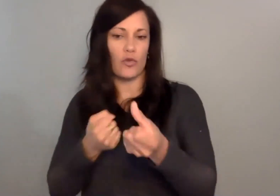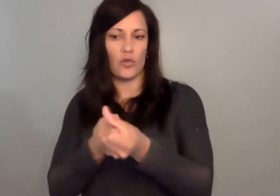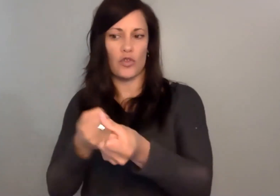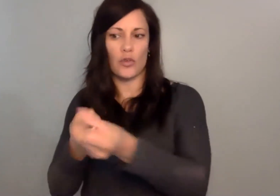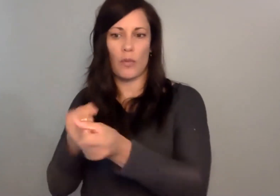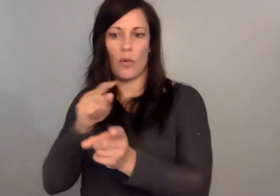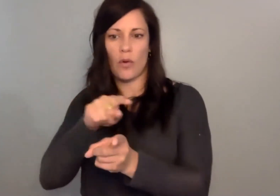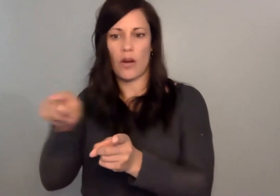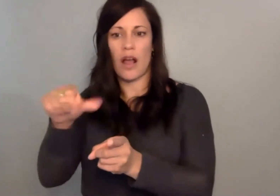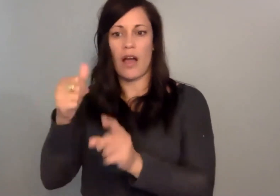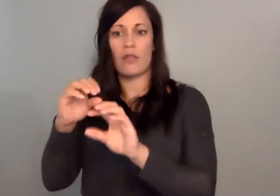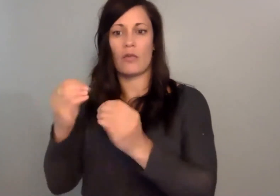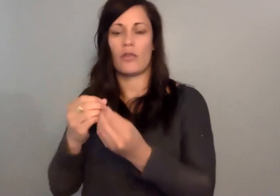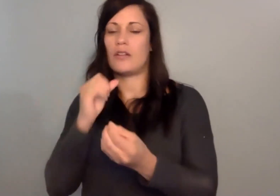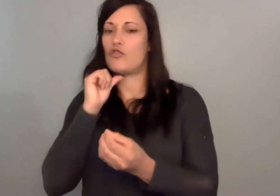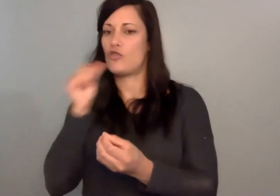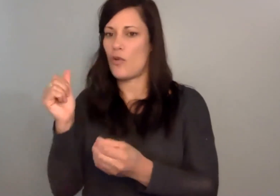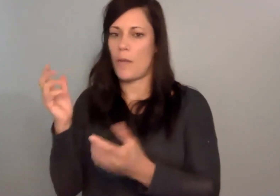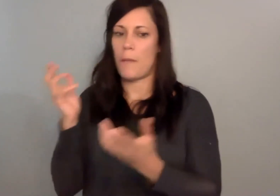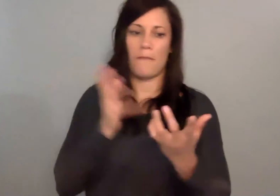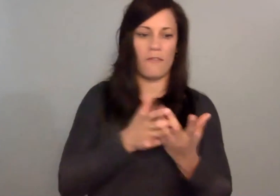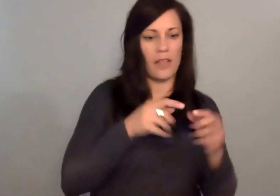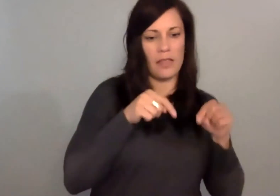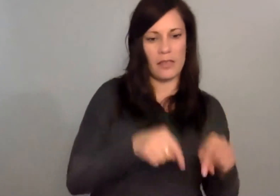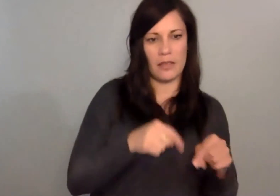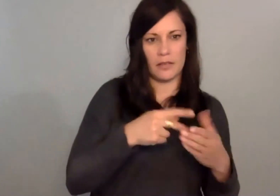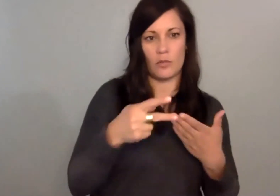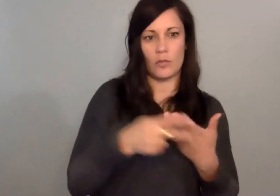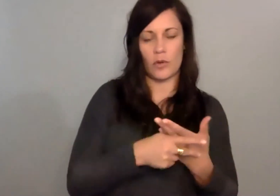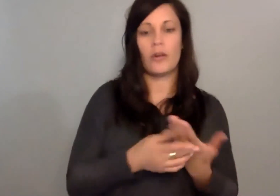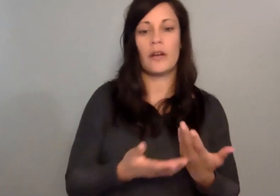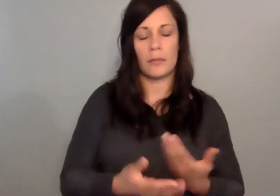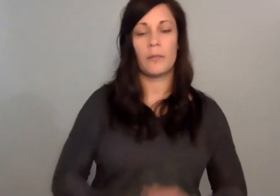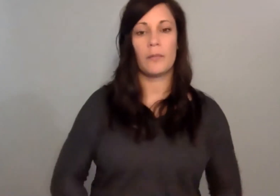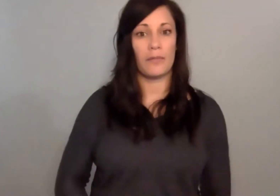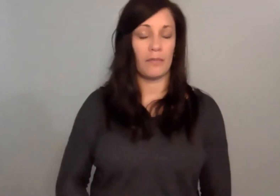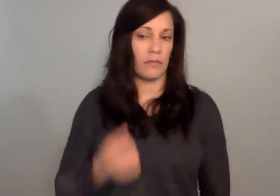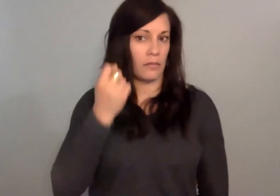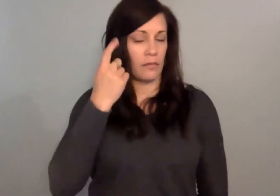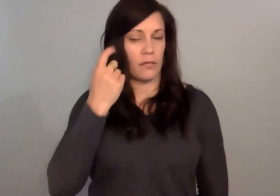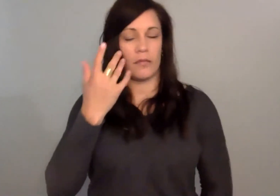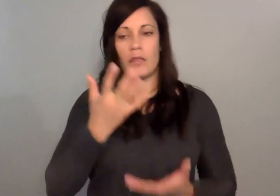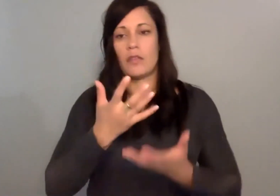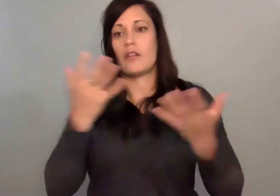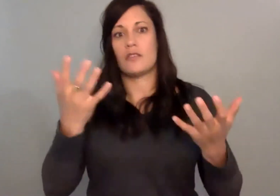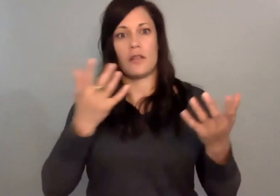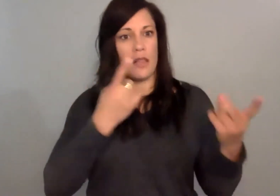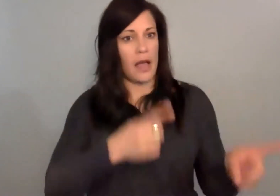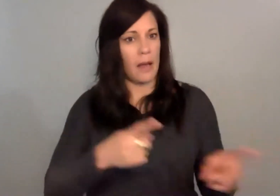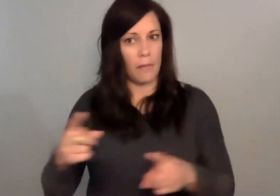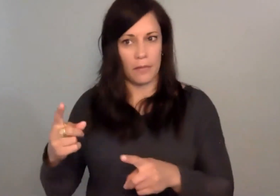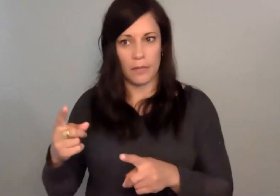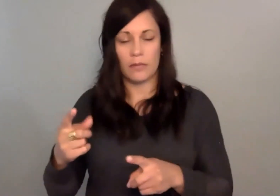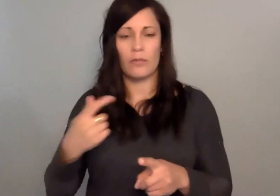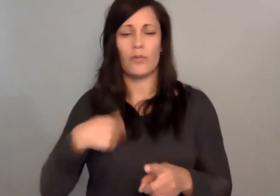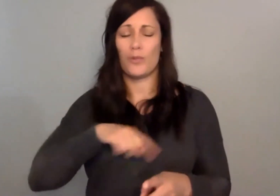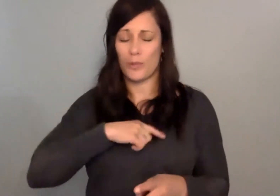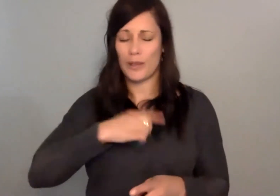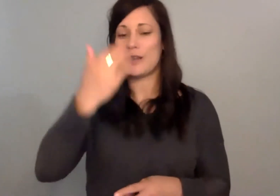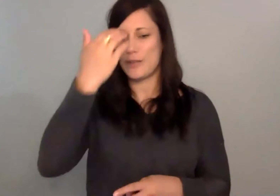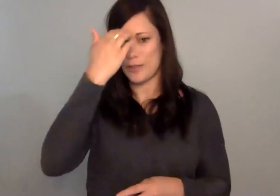this particular program. So though that there's a lot going on and we know that, just